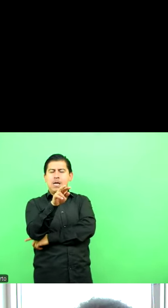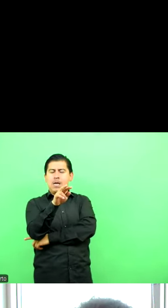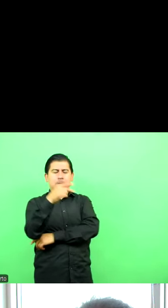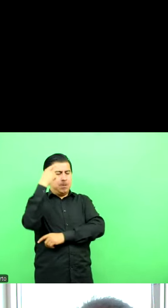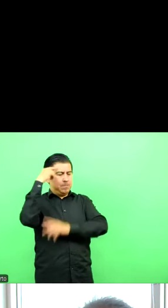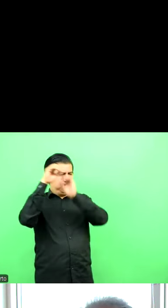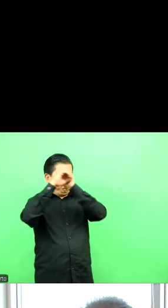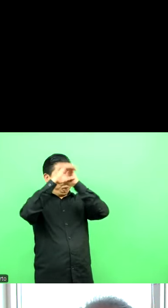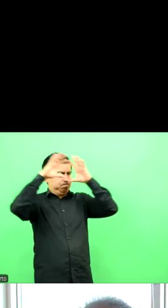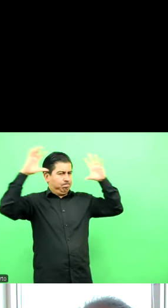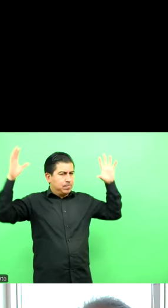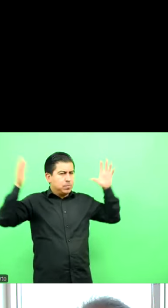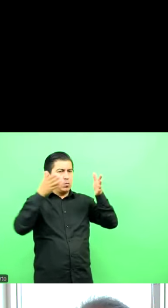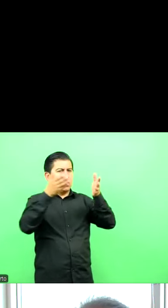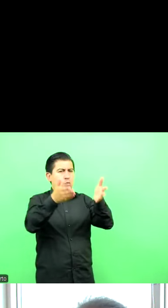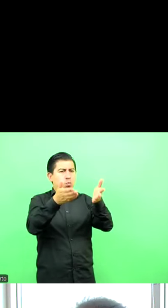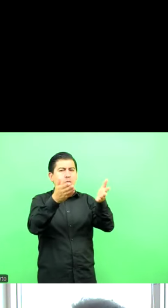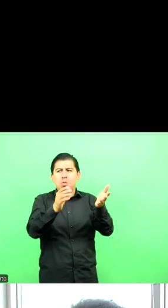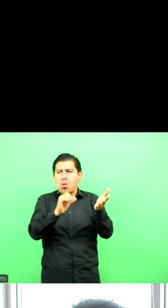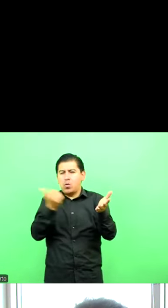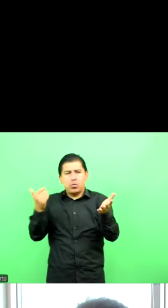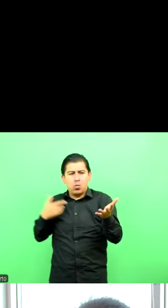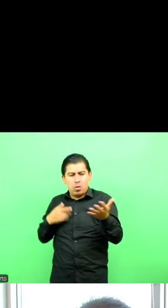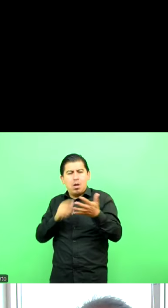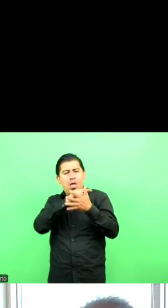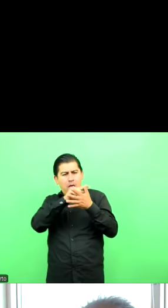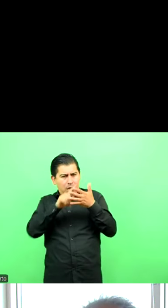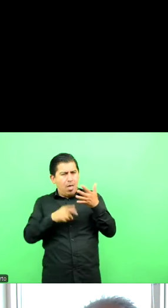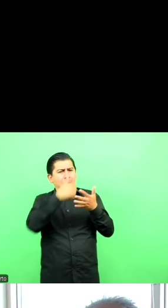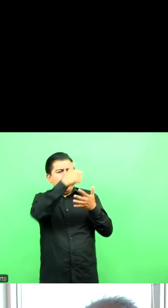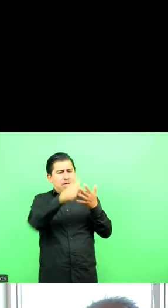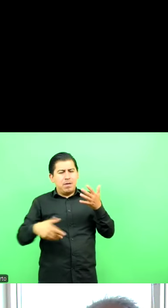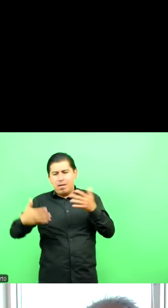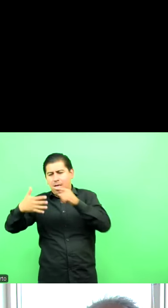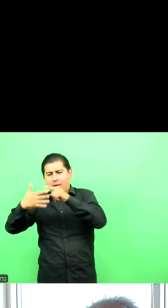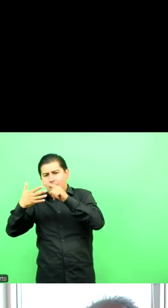provided them. So we piloted this, and it